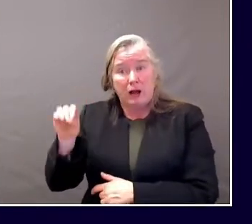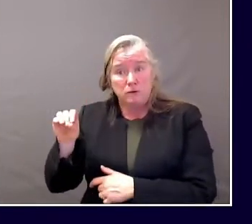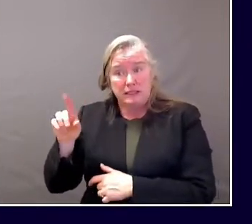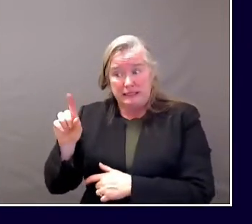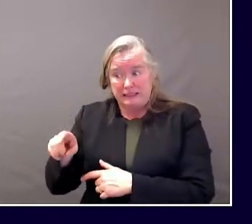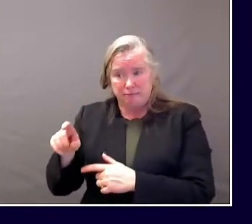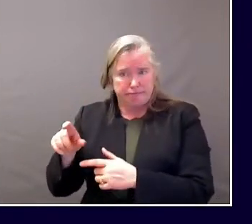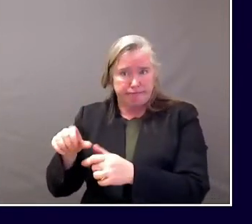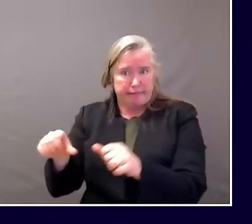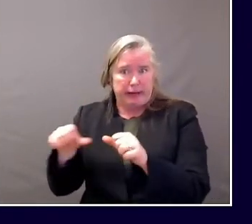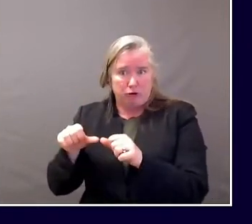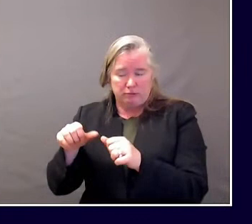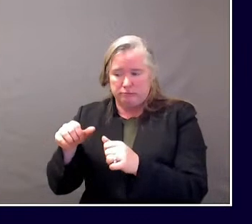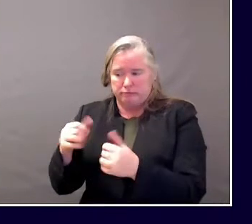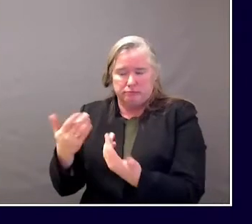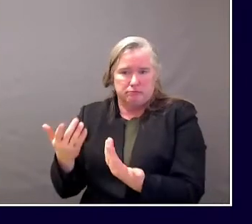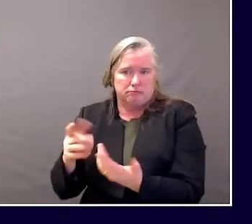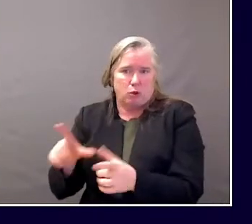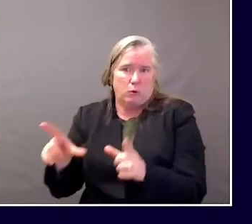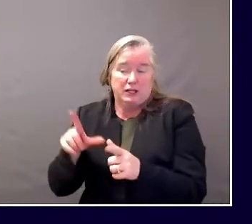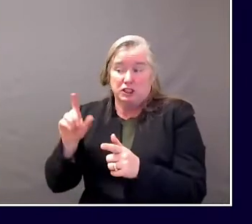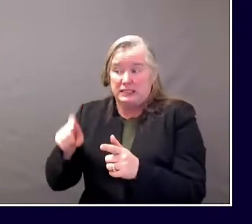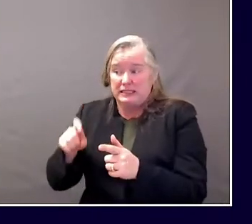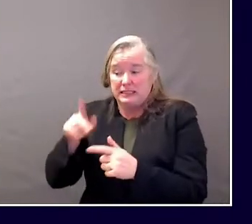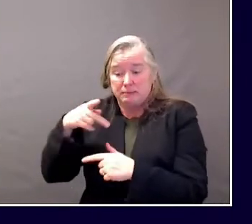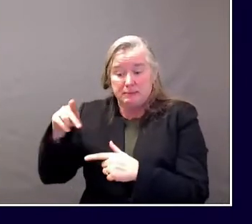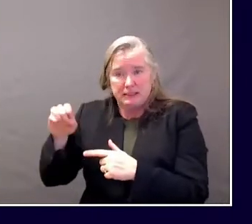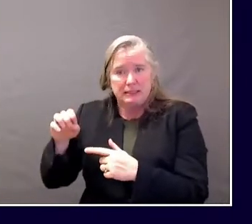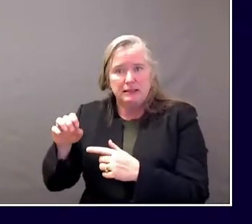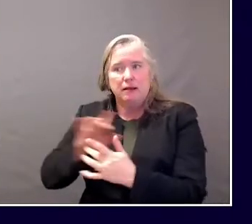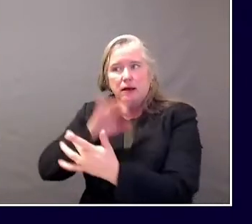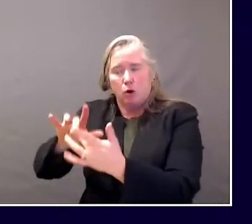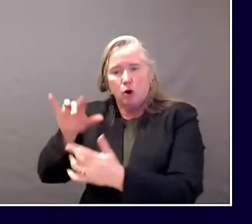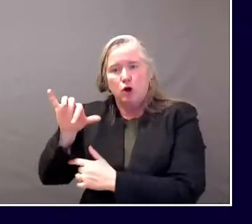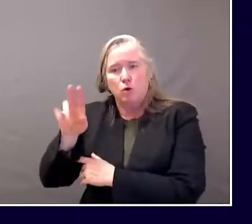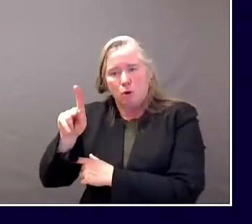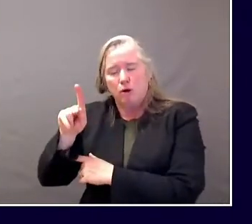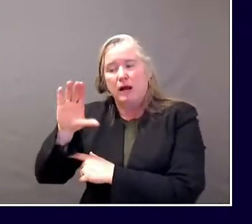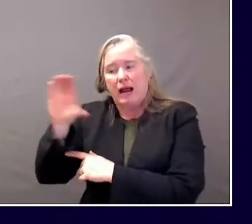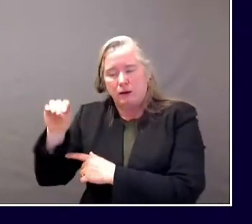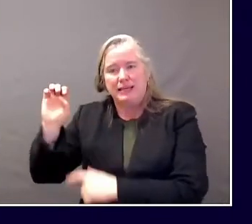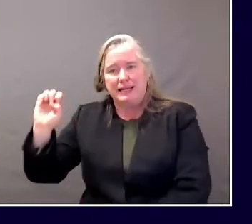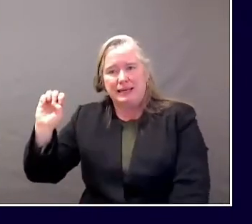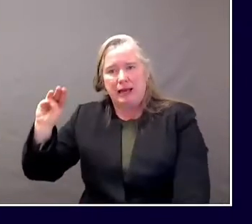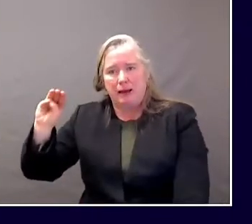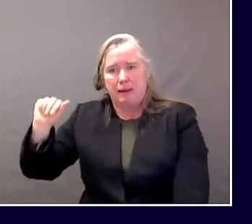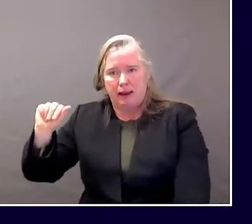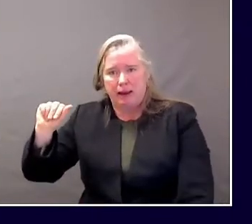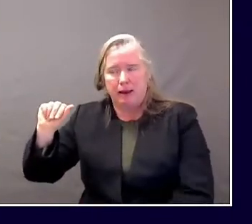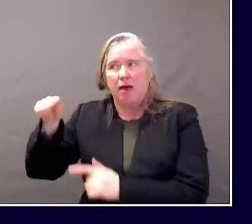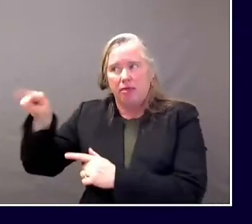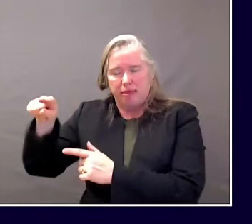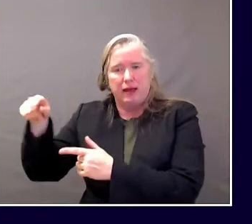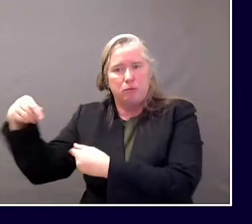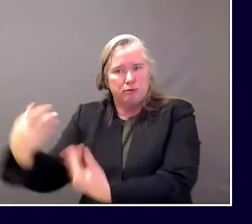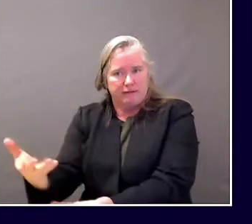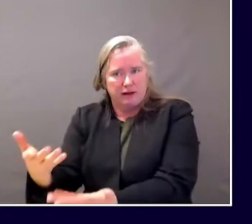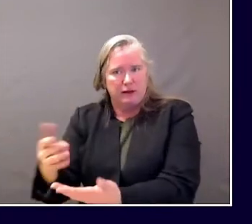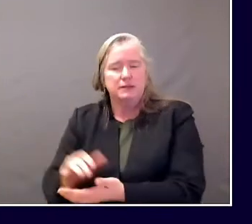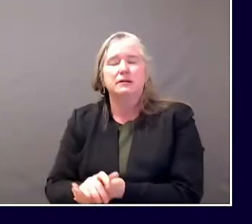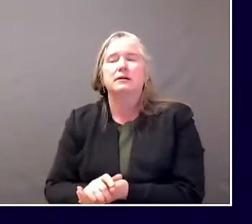us. Similarly, in reverse fashion, when we'd like to start planning and preparedness activities, our first port of call